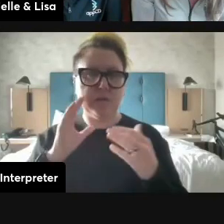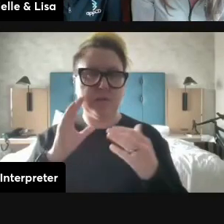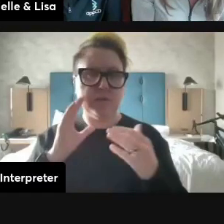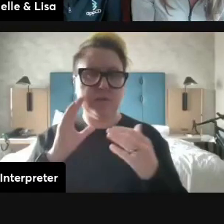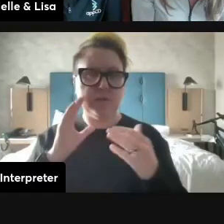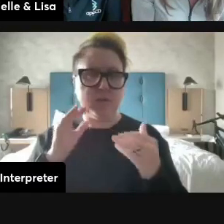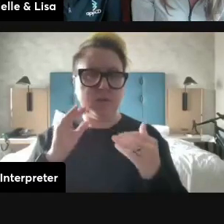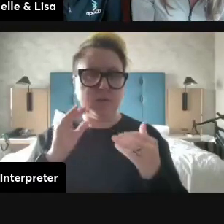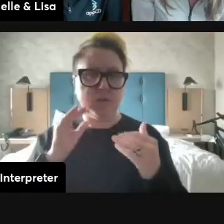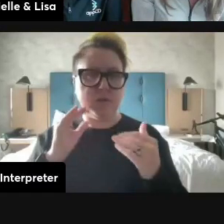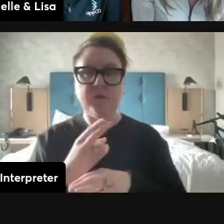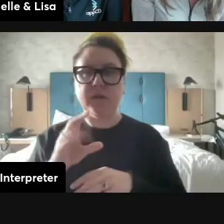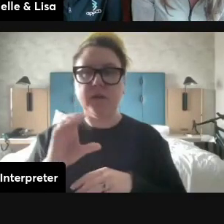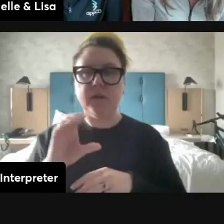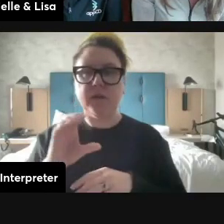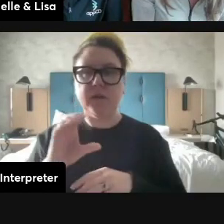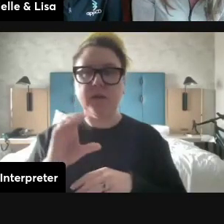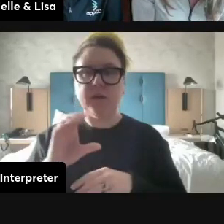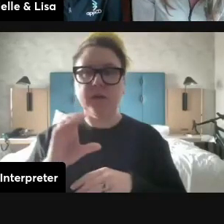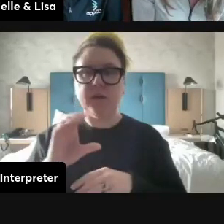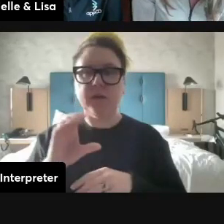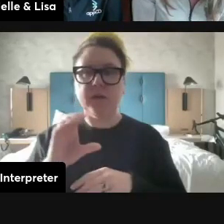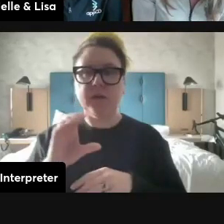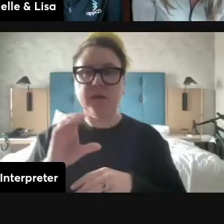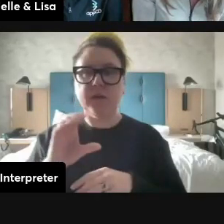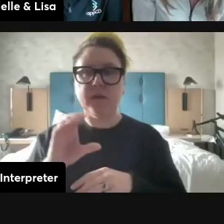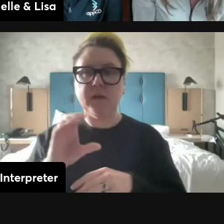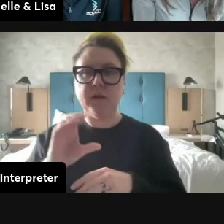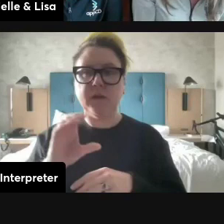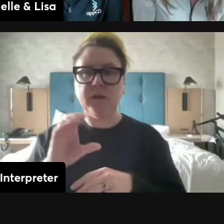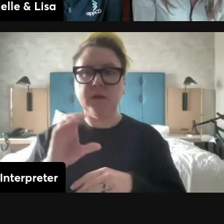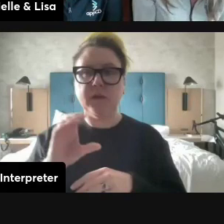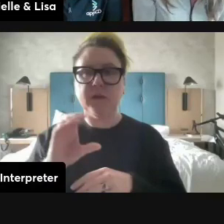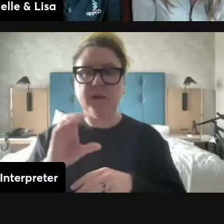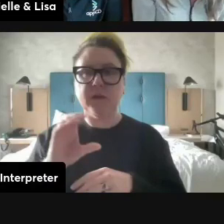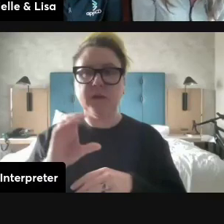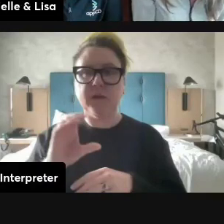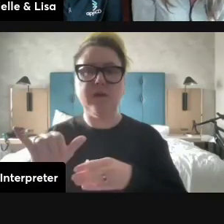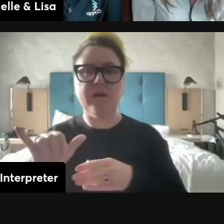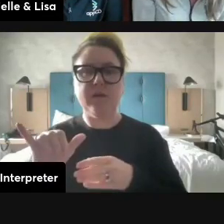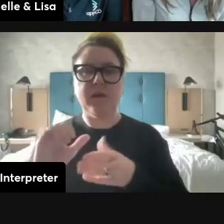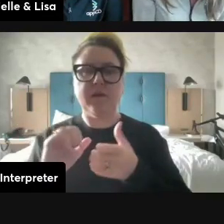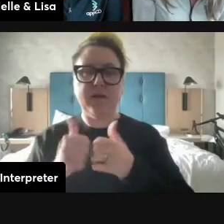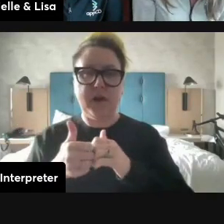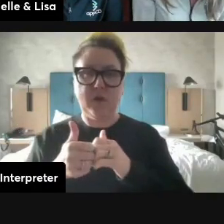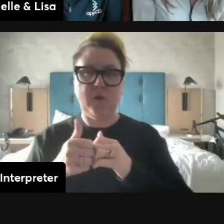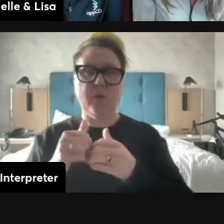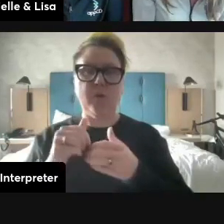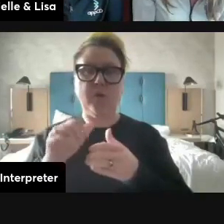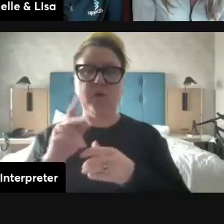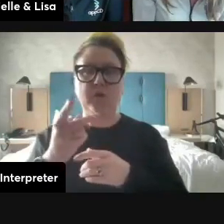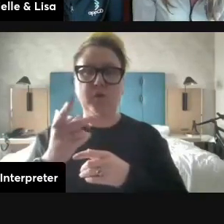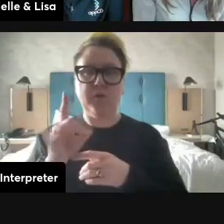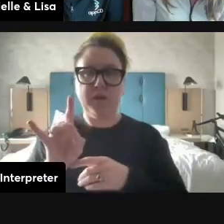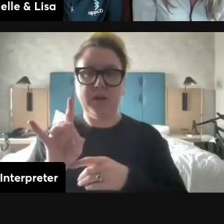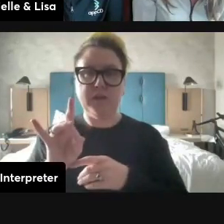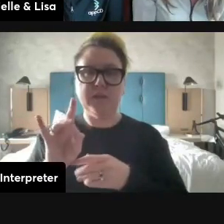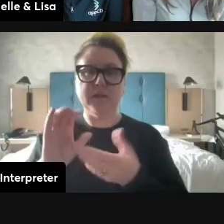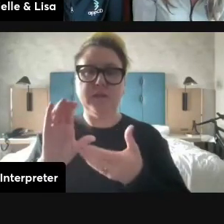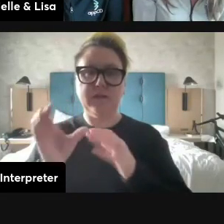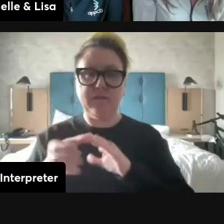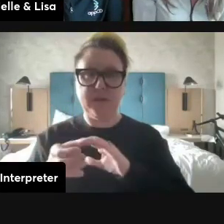using SoundCheck to drive a lot of that for checking how Kubernetes is configured, what's your